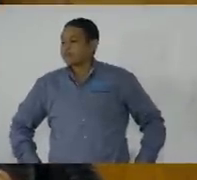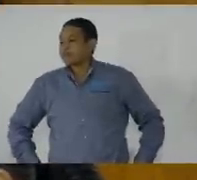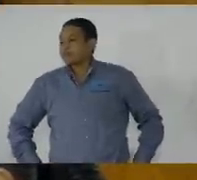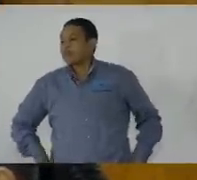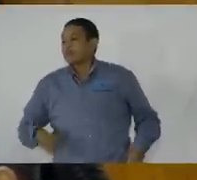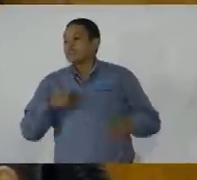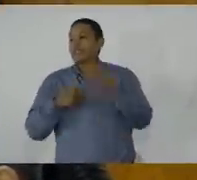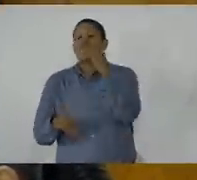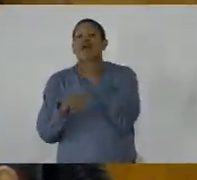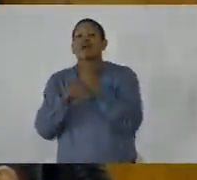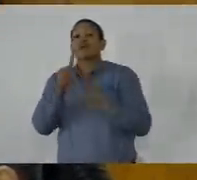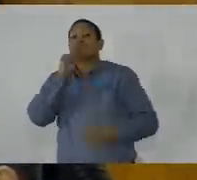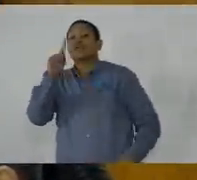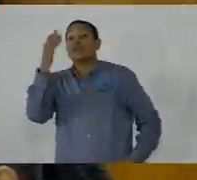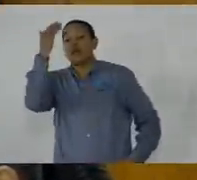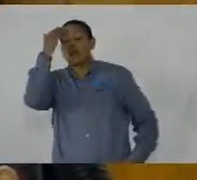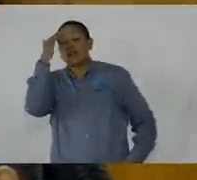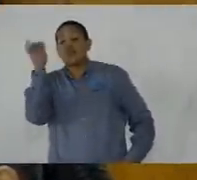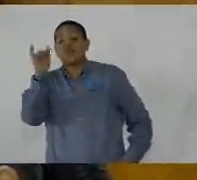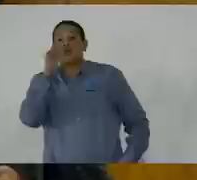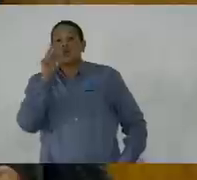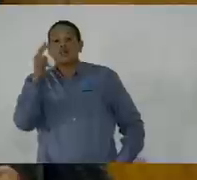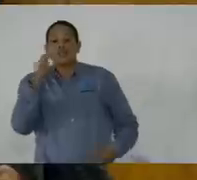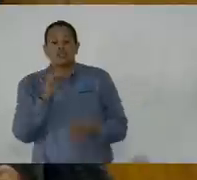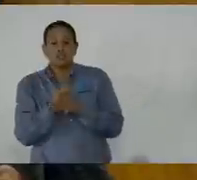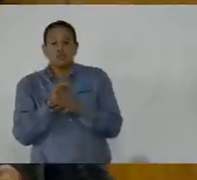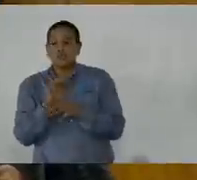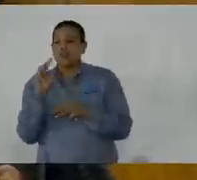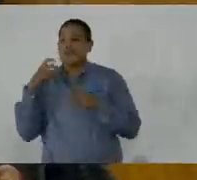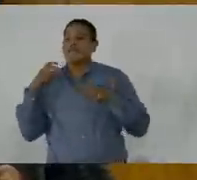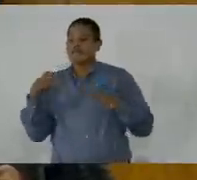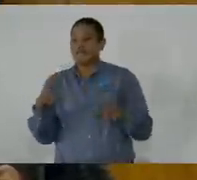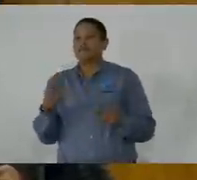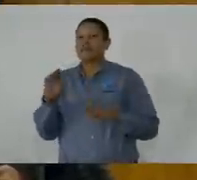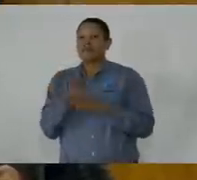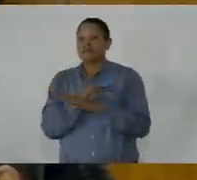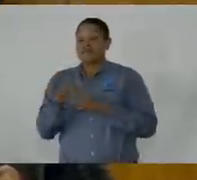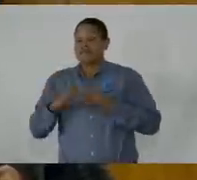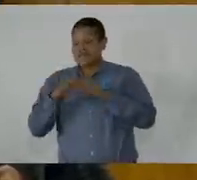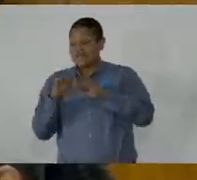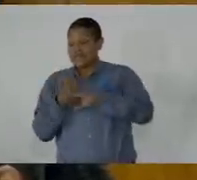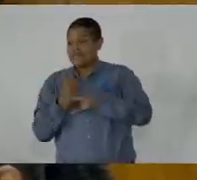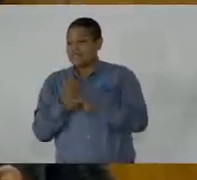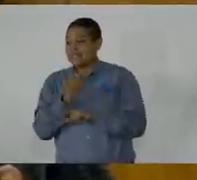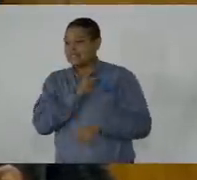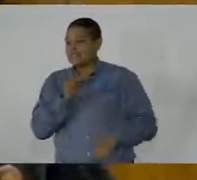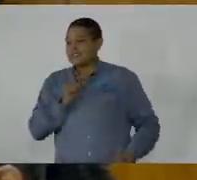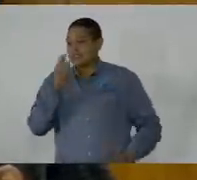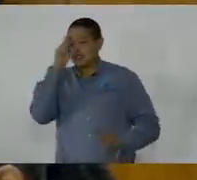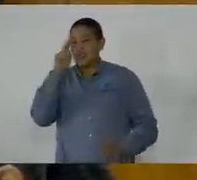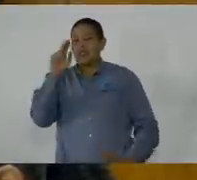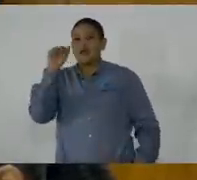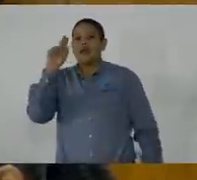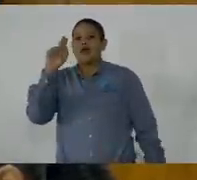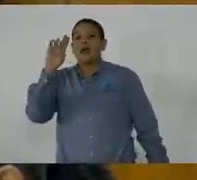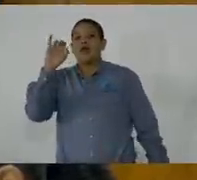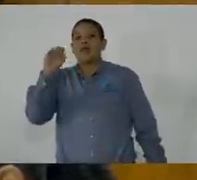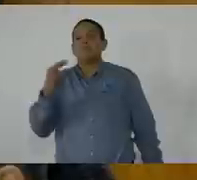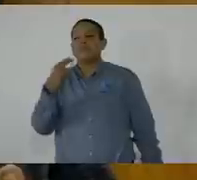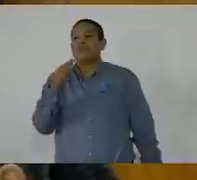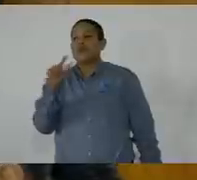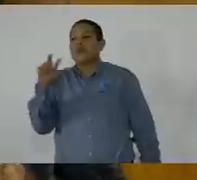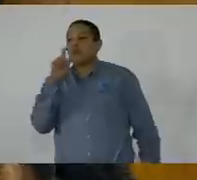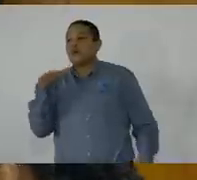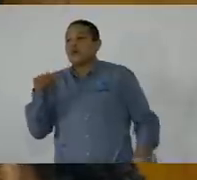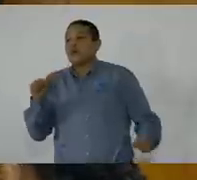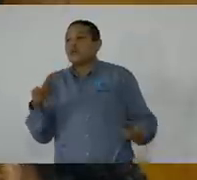I also acknowledge the Minister of Industry, Investment and Commerce, Senator the Honorable Aubin Hill, who since